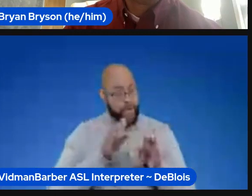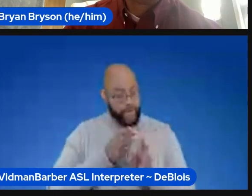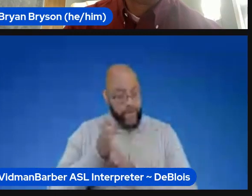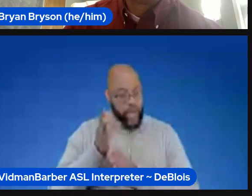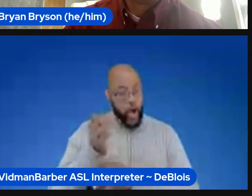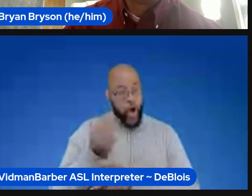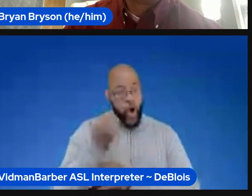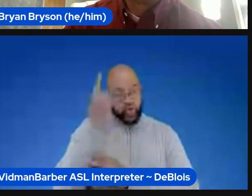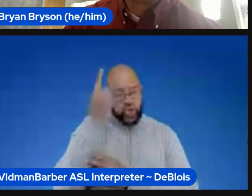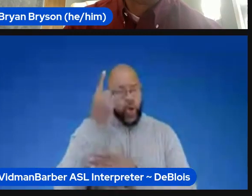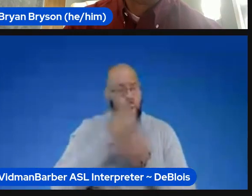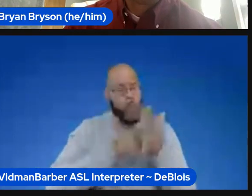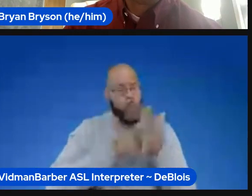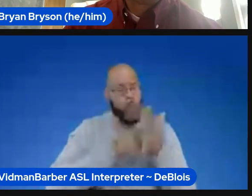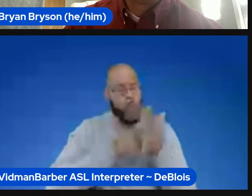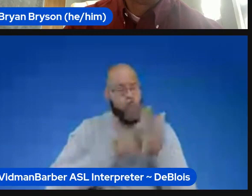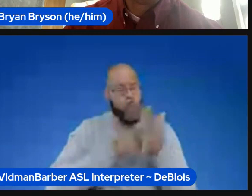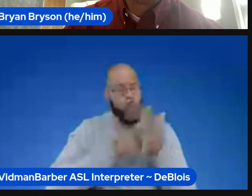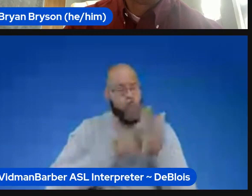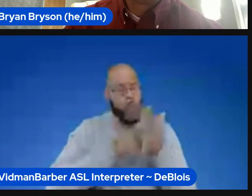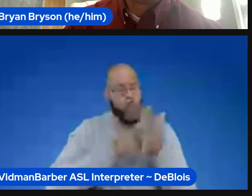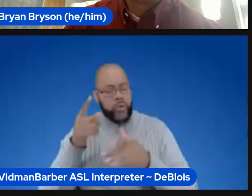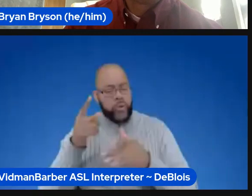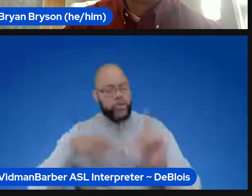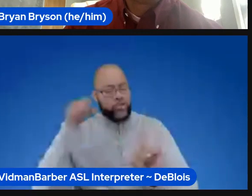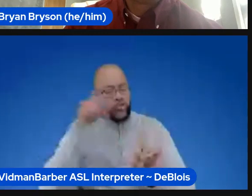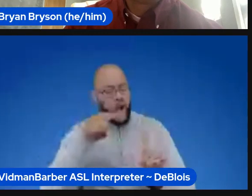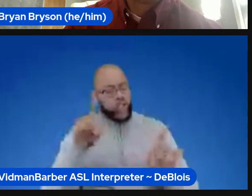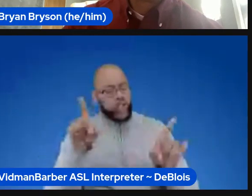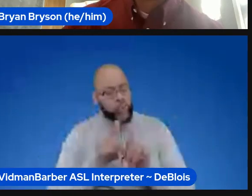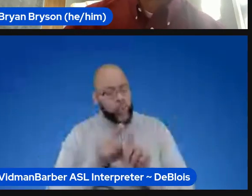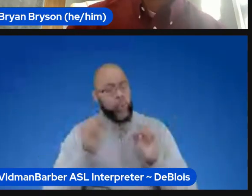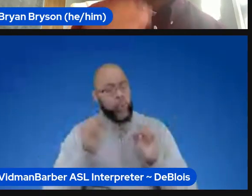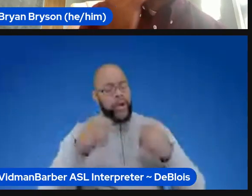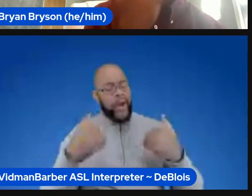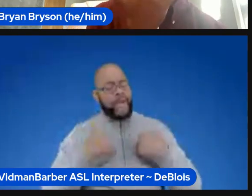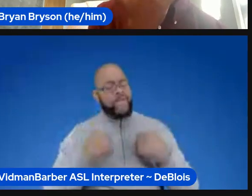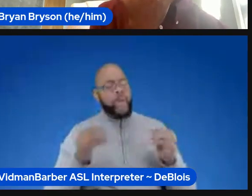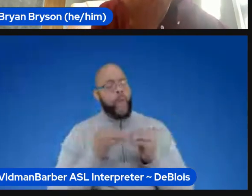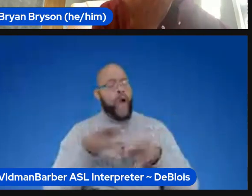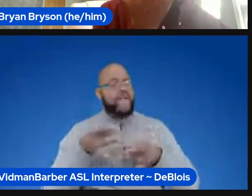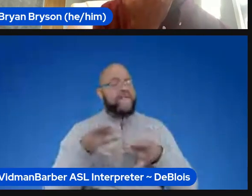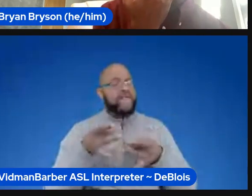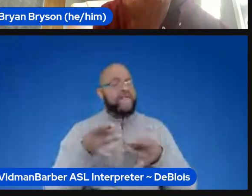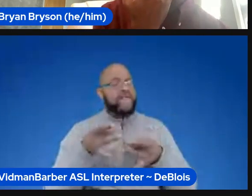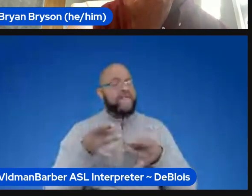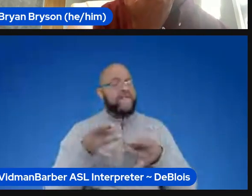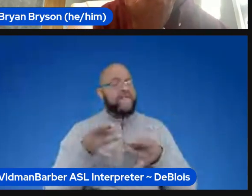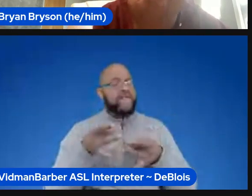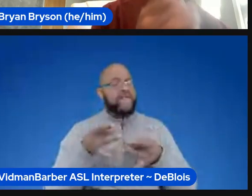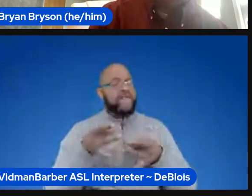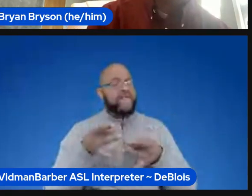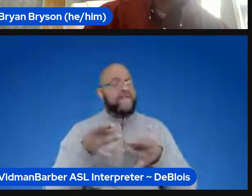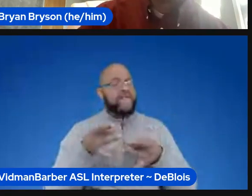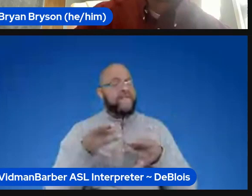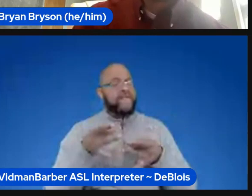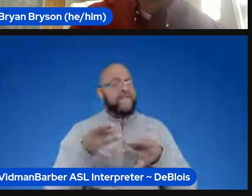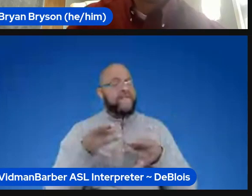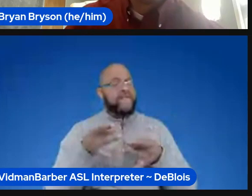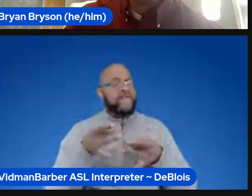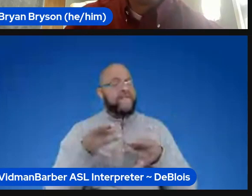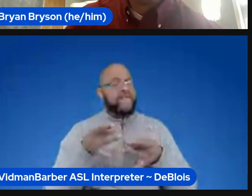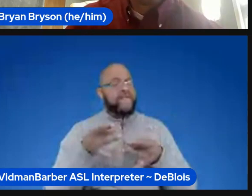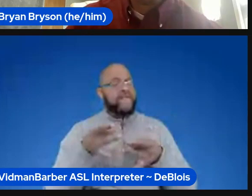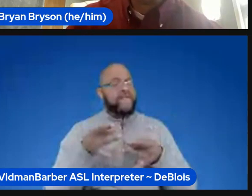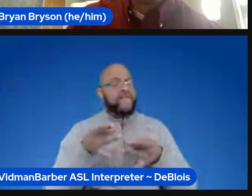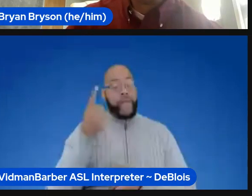what are the building blocks, what are the targets as well, so that we can have more effective interventions. And I think for